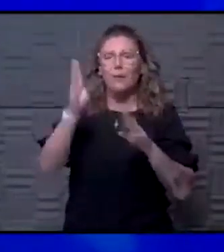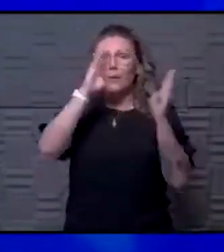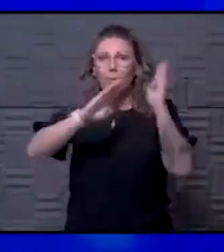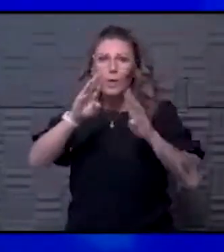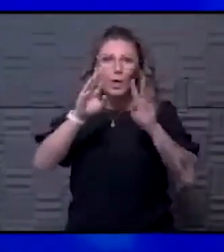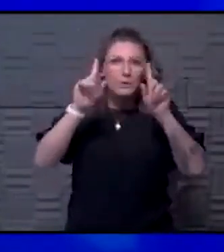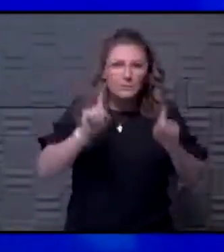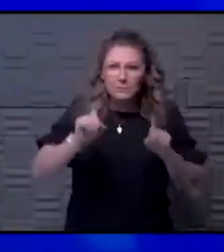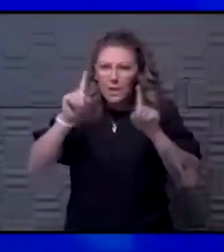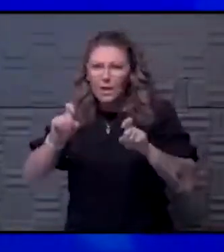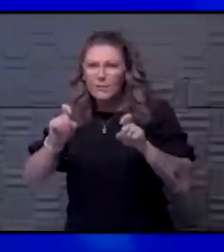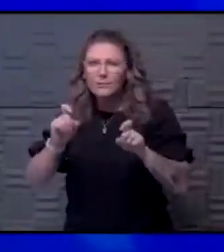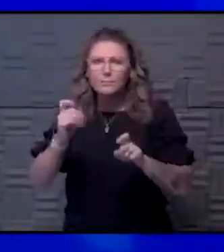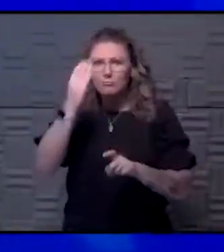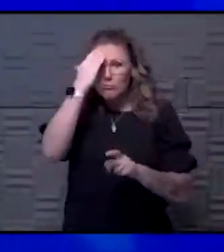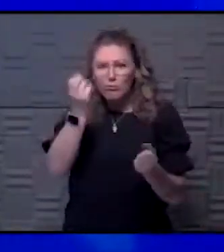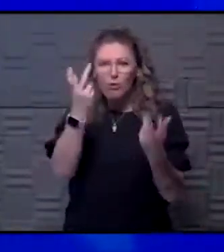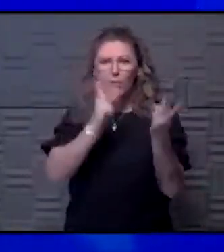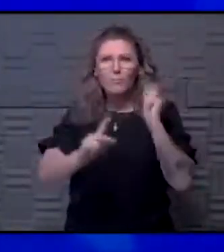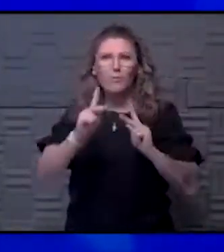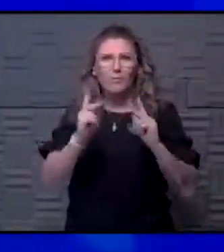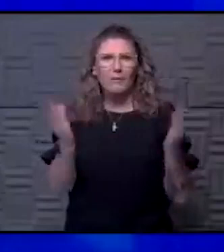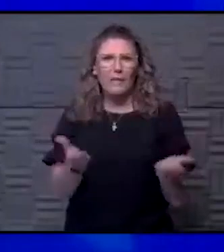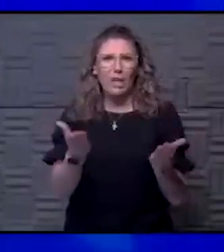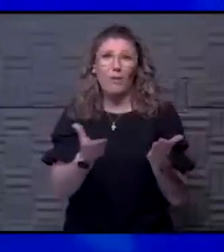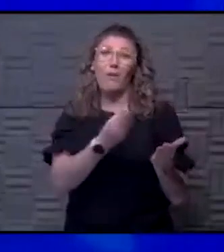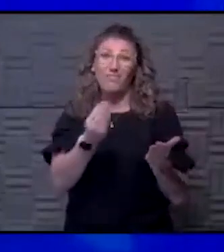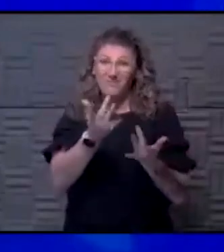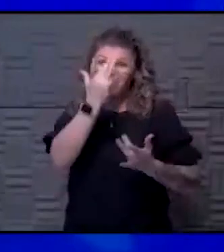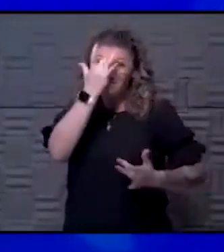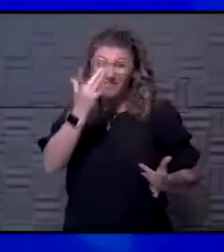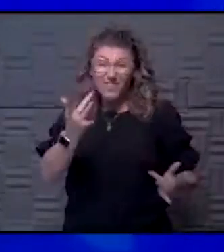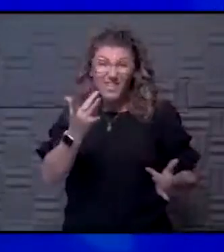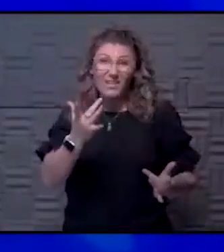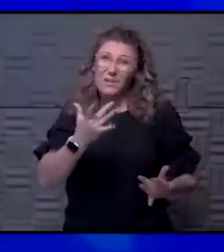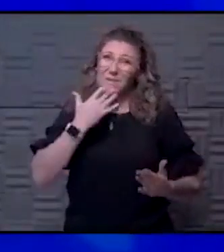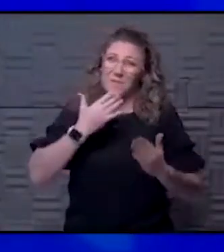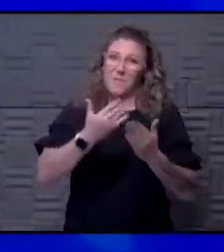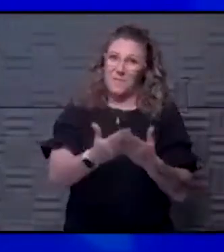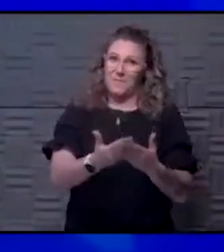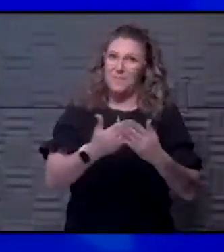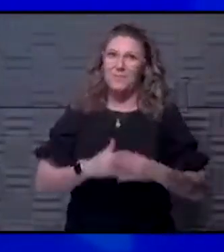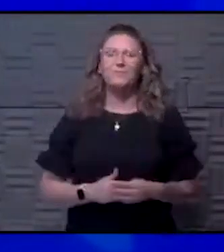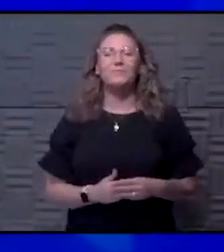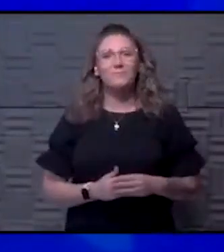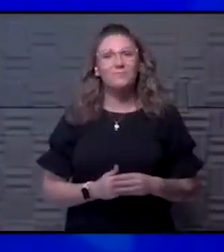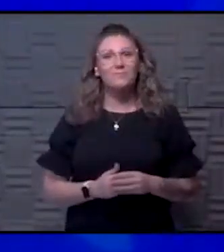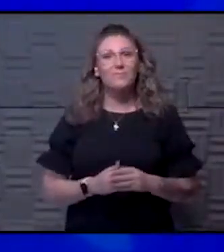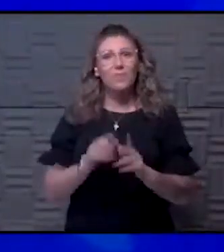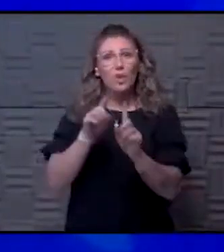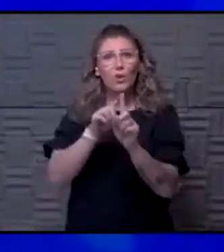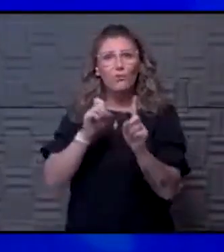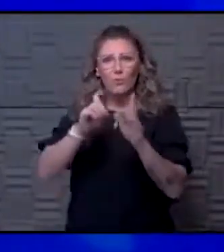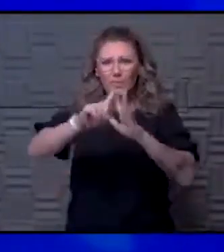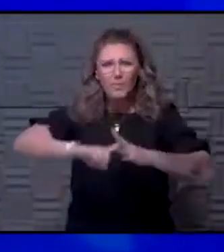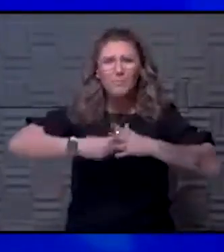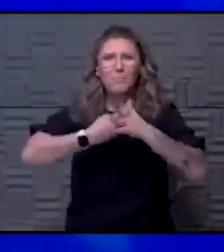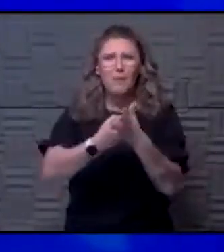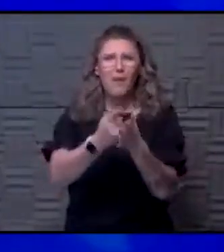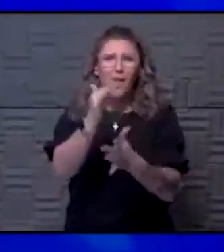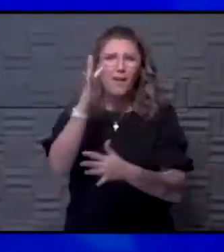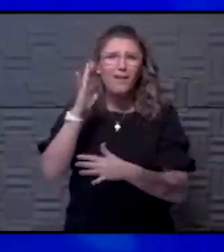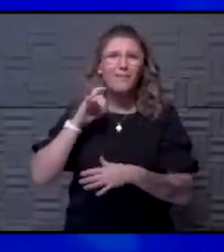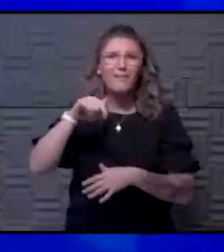anything. We just need to know how many people are here and who are sick. So that is a pretty good thing. From the very beginning of